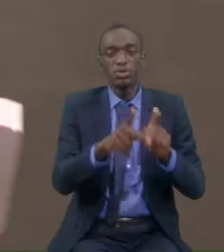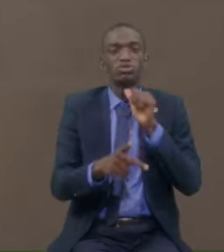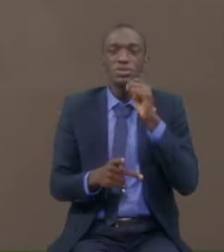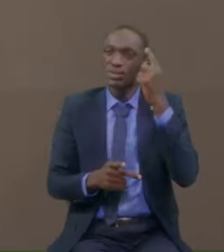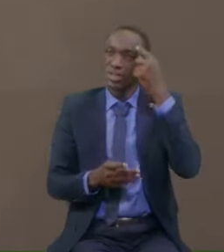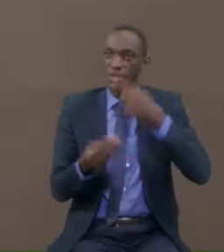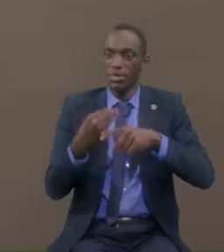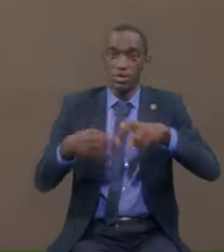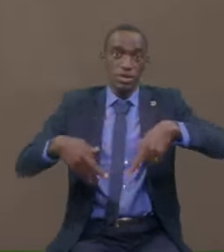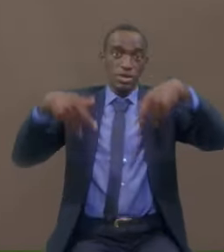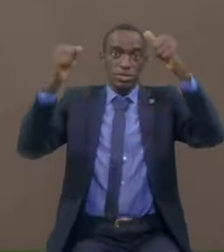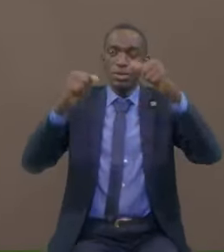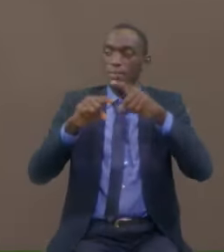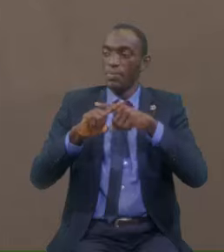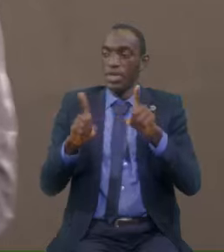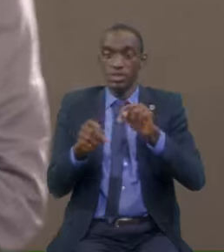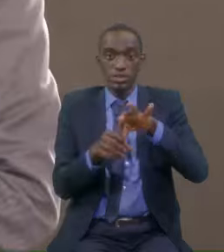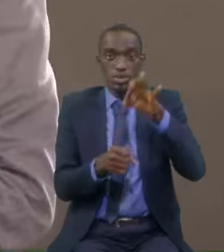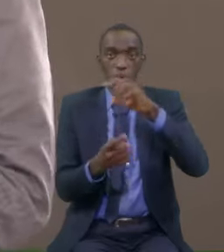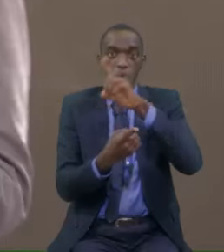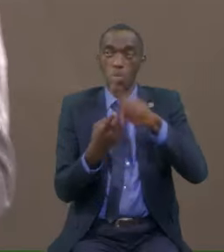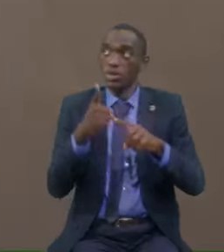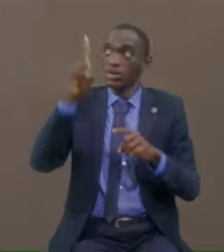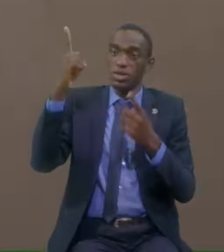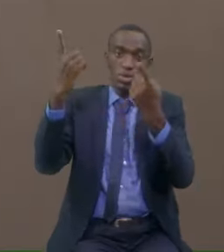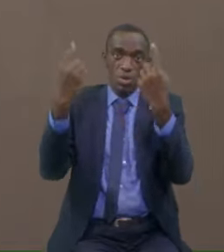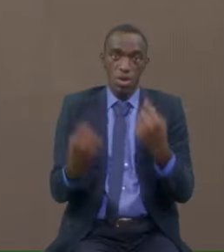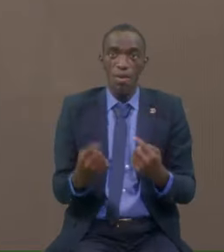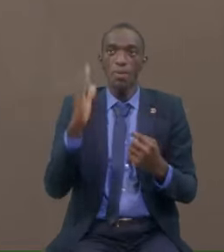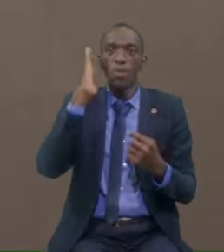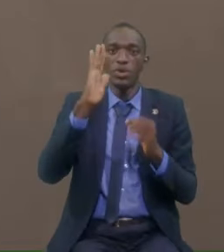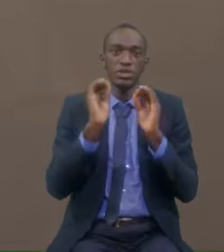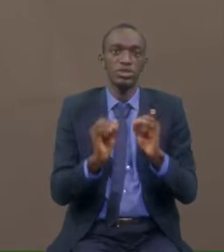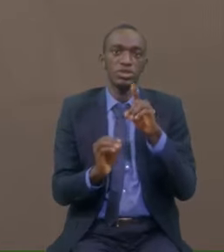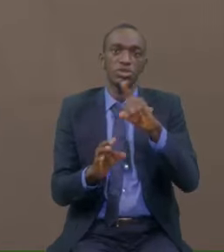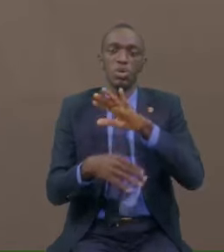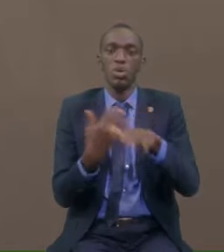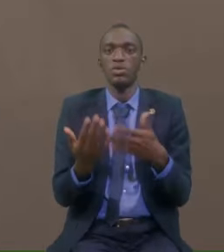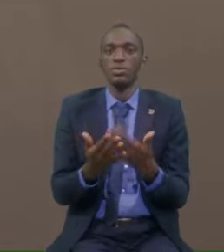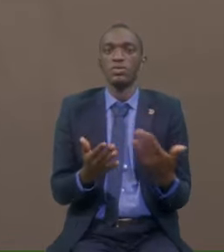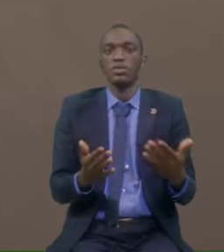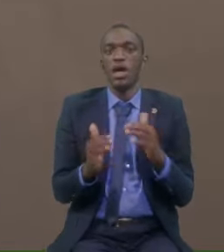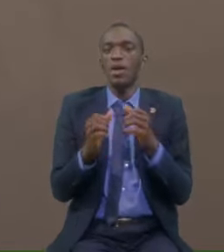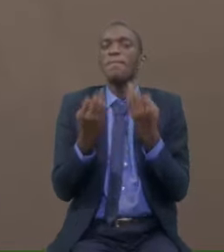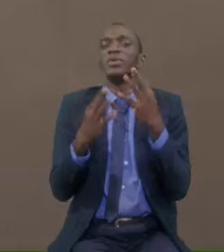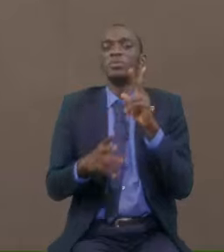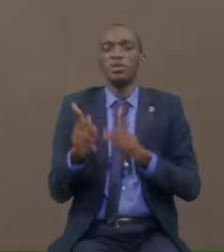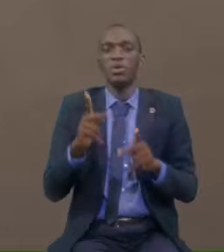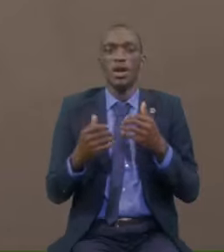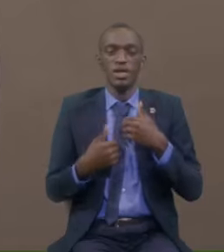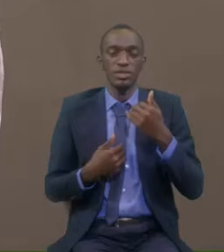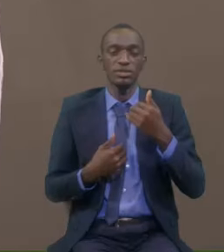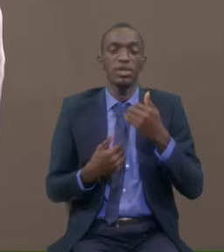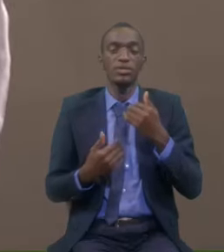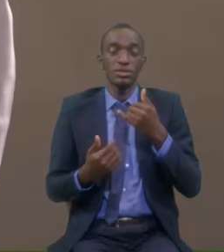all things. And how many people are still being taught by the Spirit of God? And anytime they come